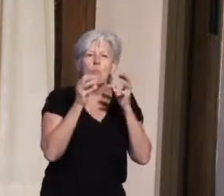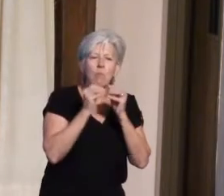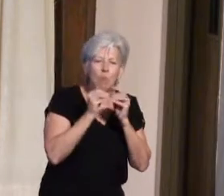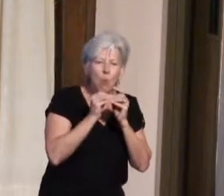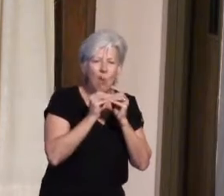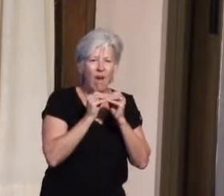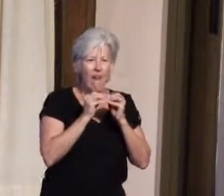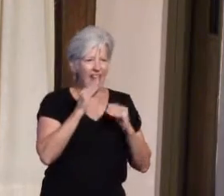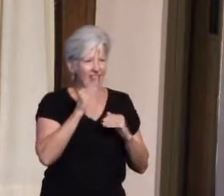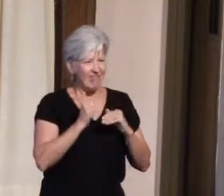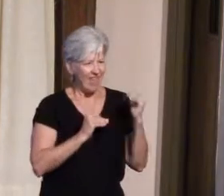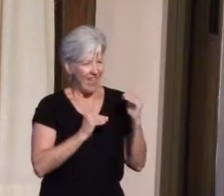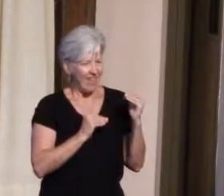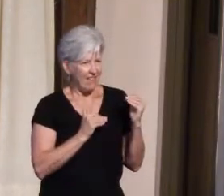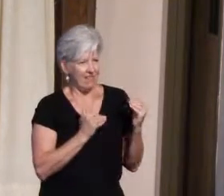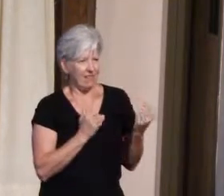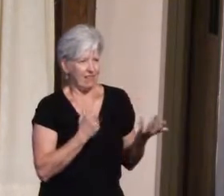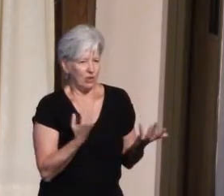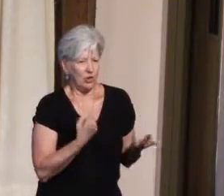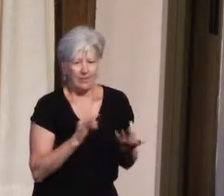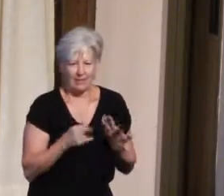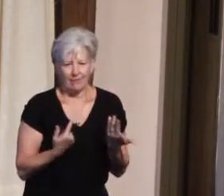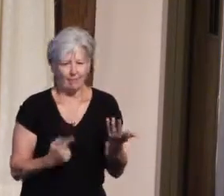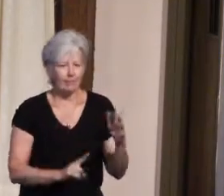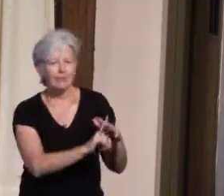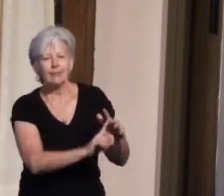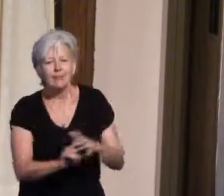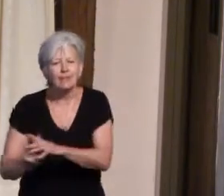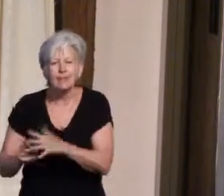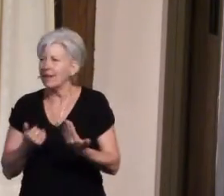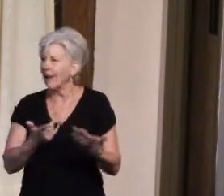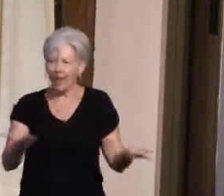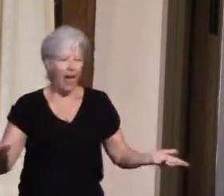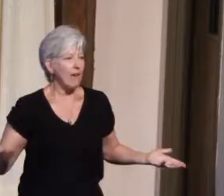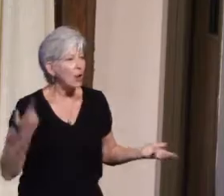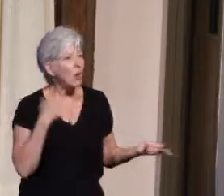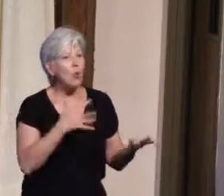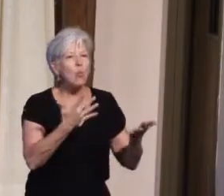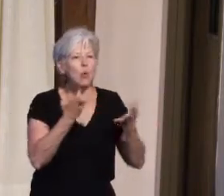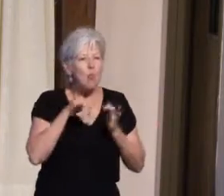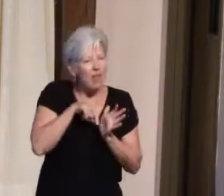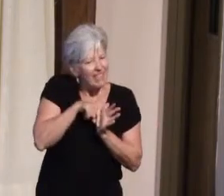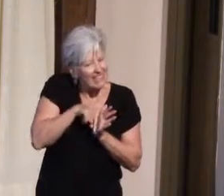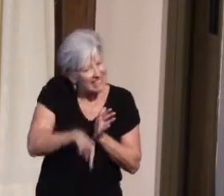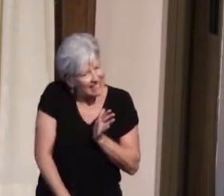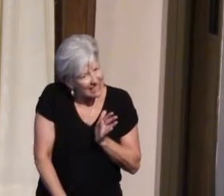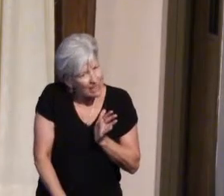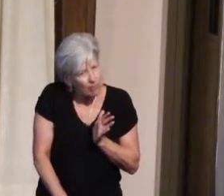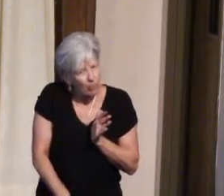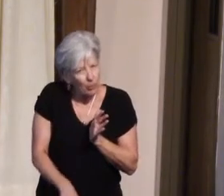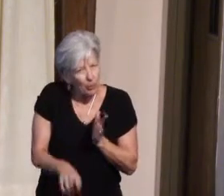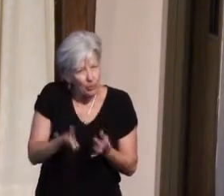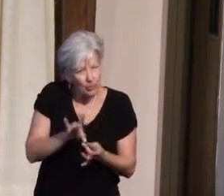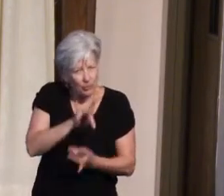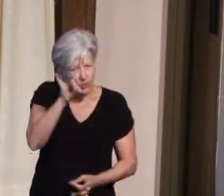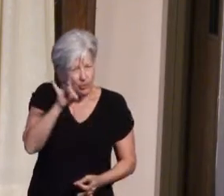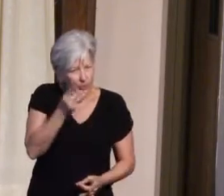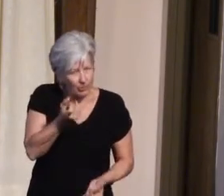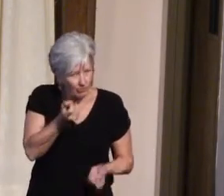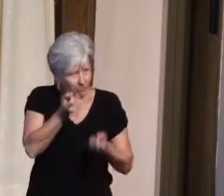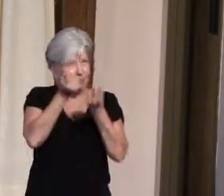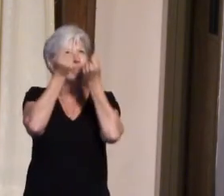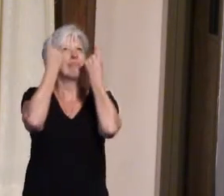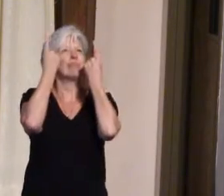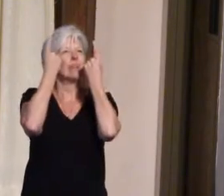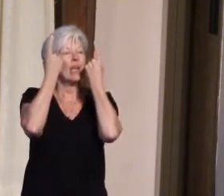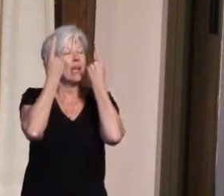spiritual understanding. From the Gospel according to Matthew, during the Sermon on the Mount, Jesus spoke, "Do not store